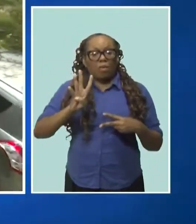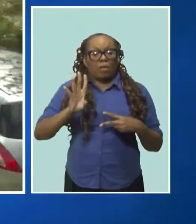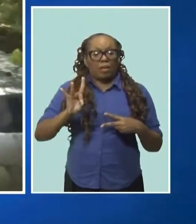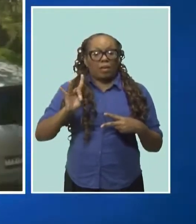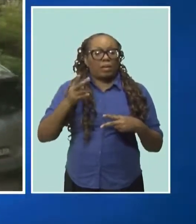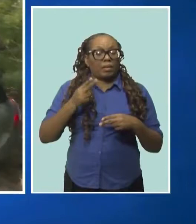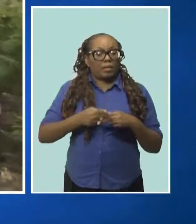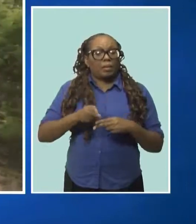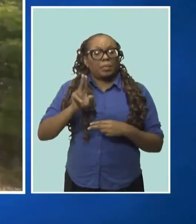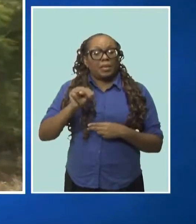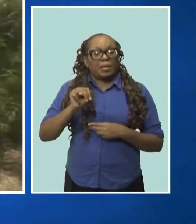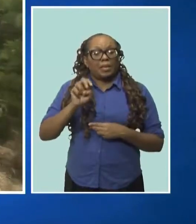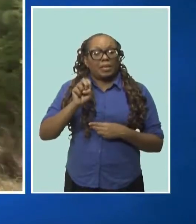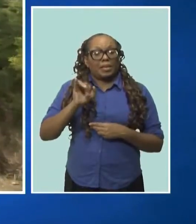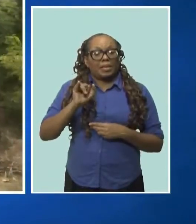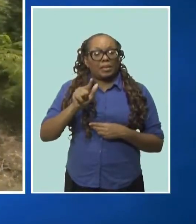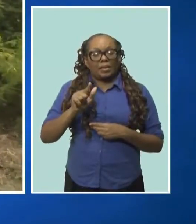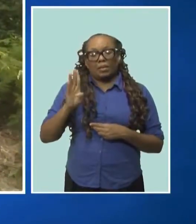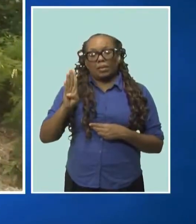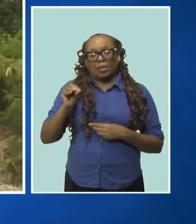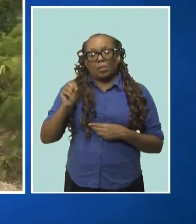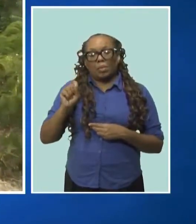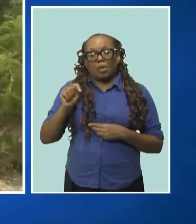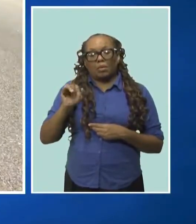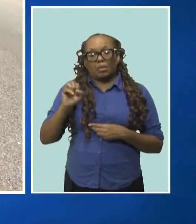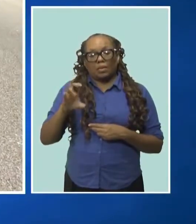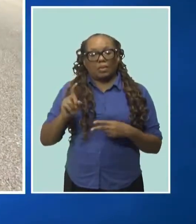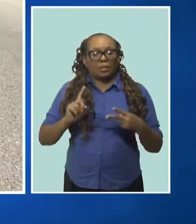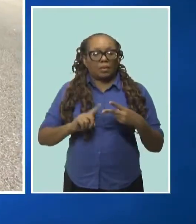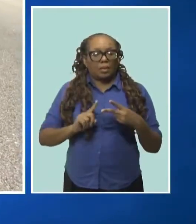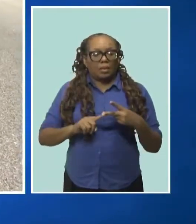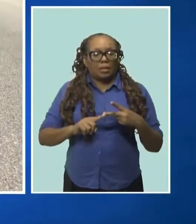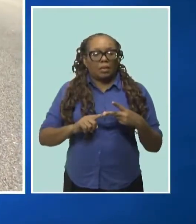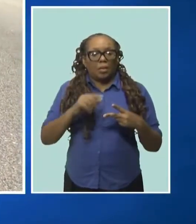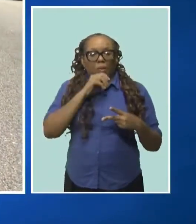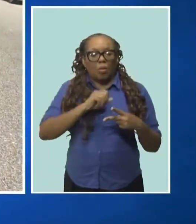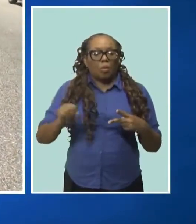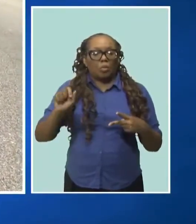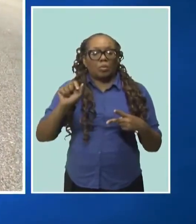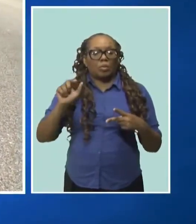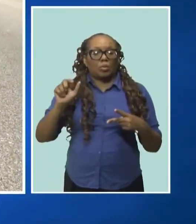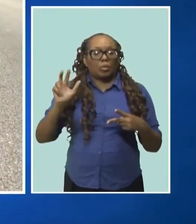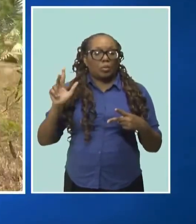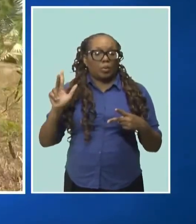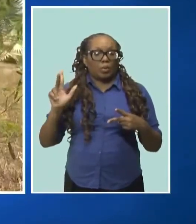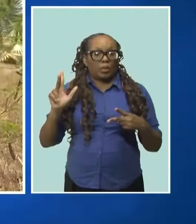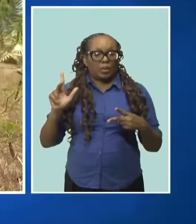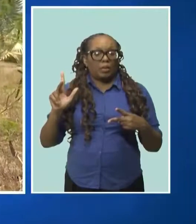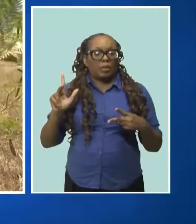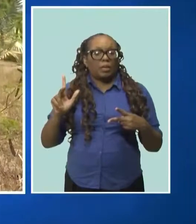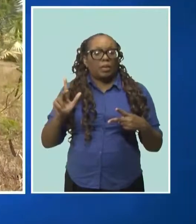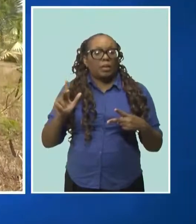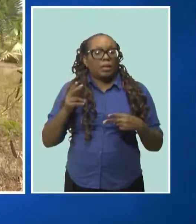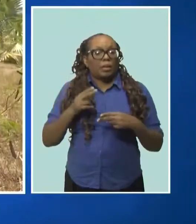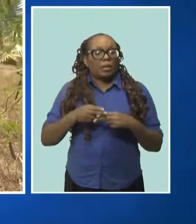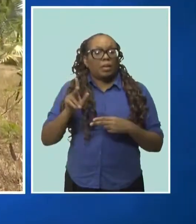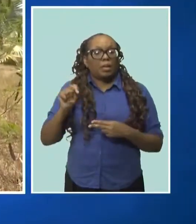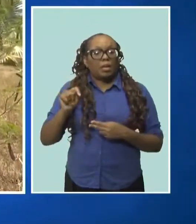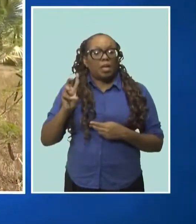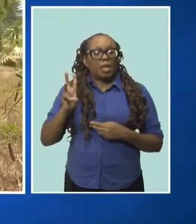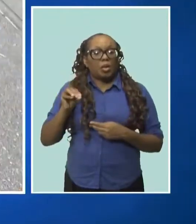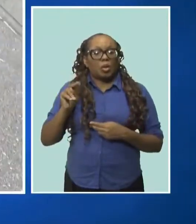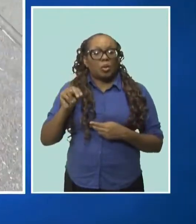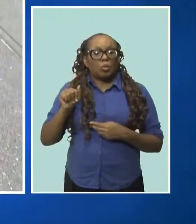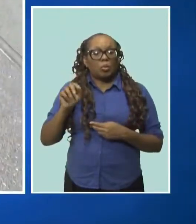48-year-old Neil Bostic of Gemswick St. Philip, while the other was driven by 23-year-old Tune Joseph of Drakesland, Cave Hill,